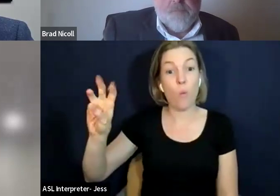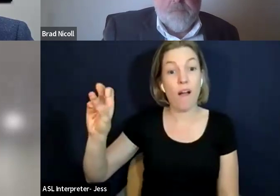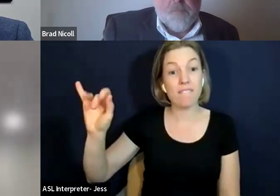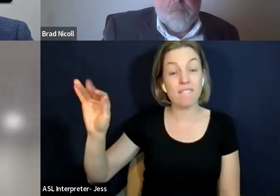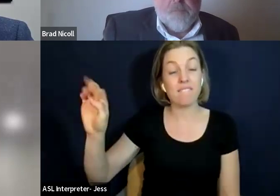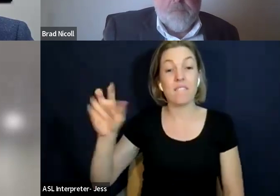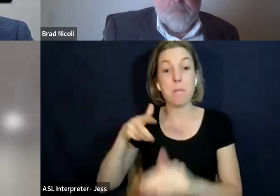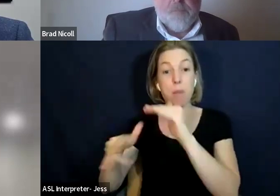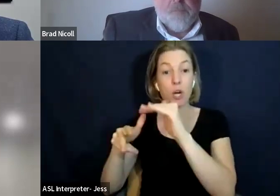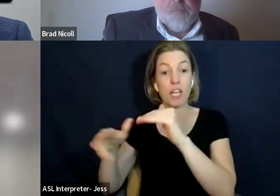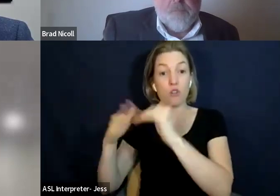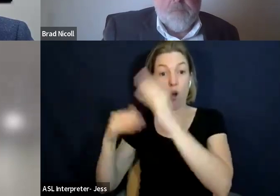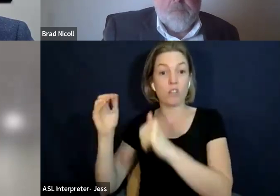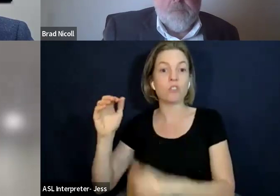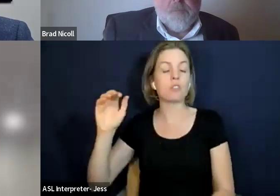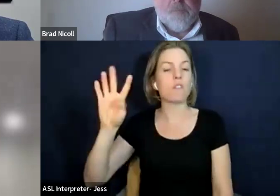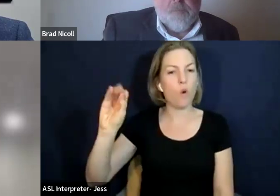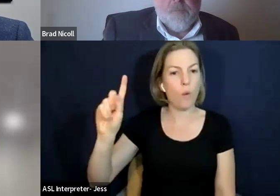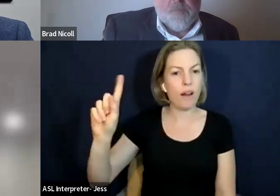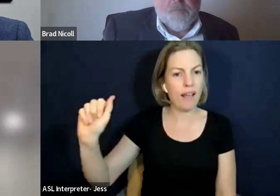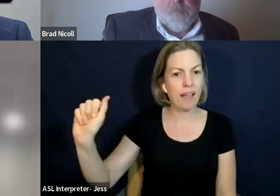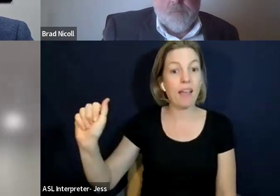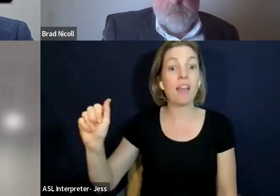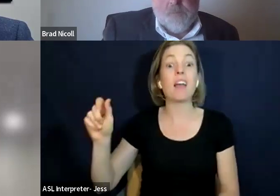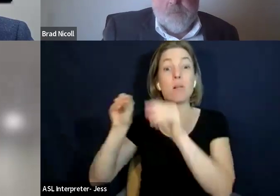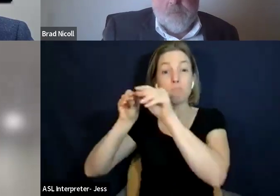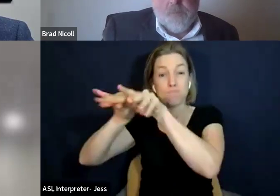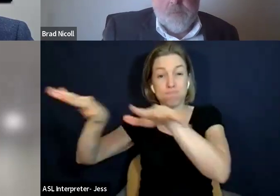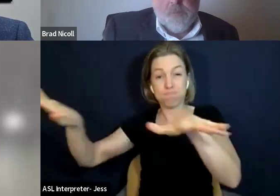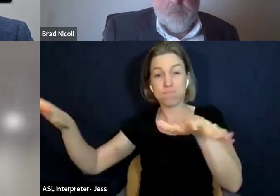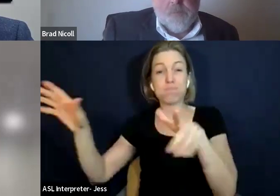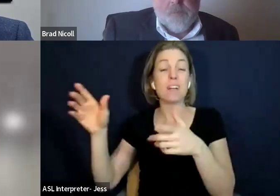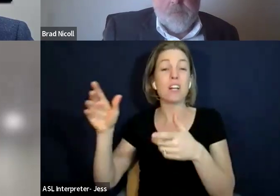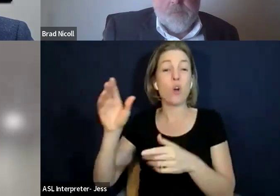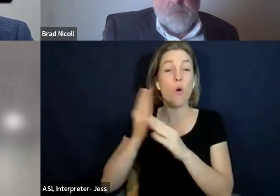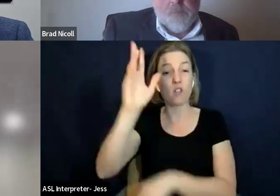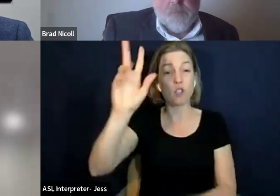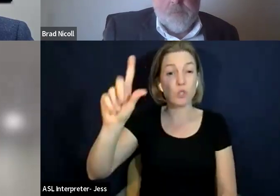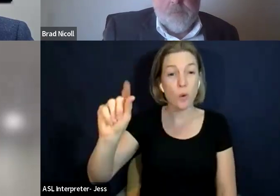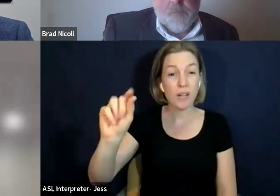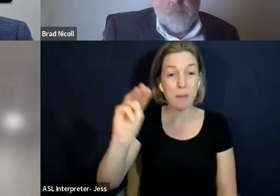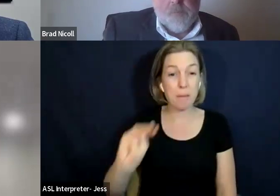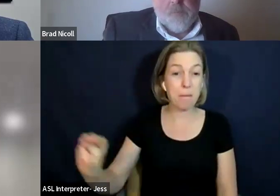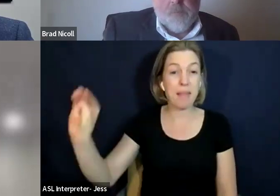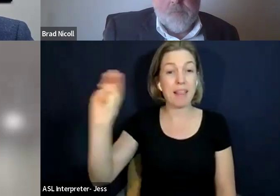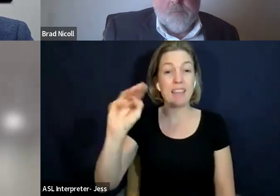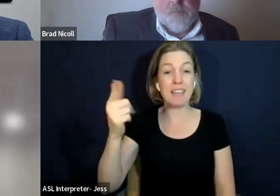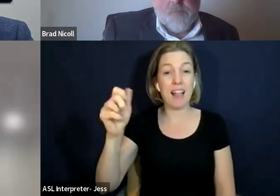CAM 401A, discharged over 20 million gallons of untreated sewage